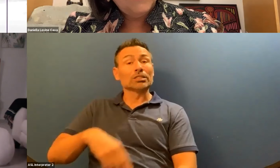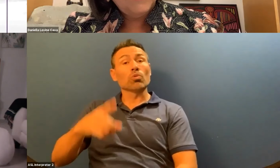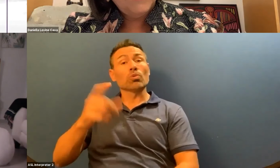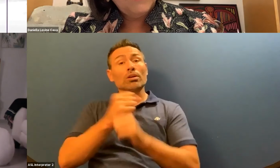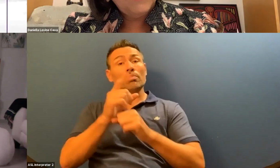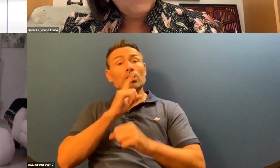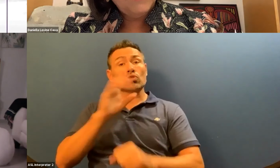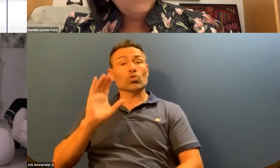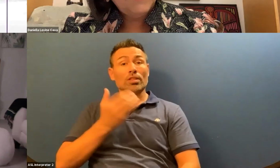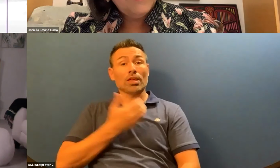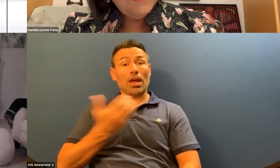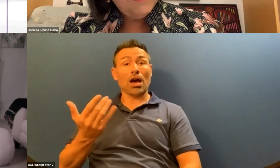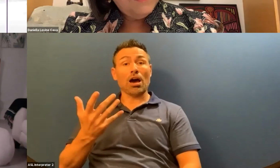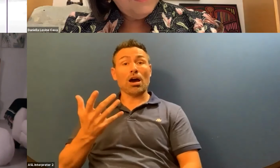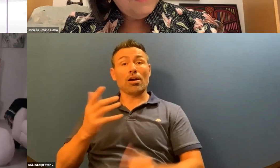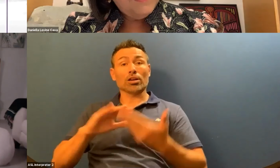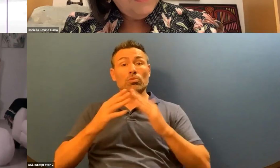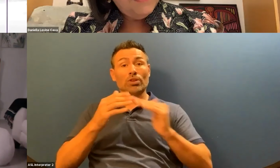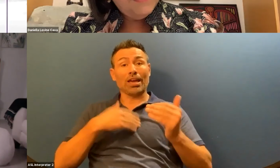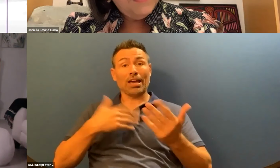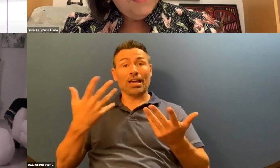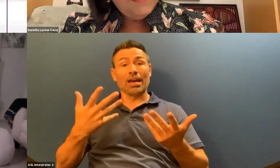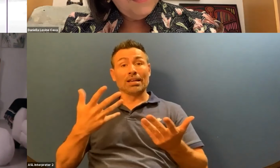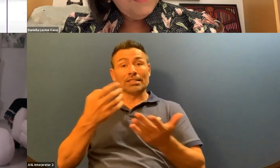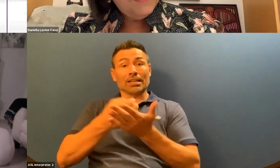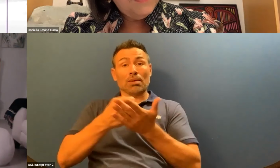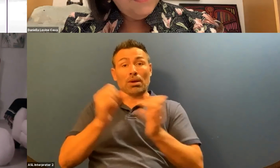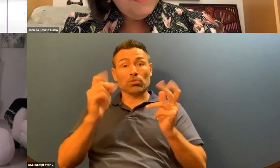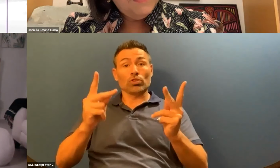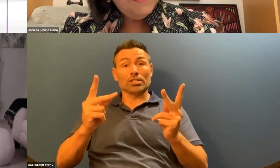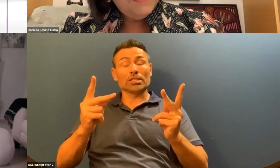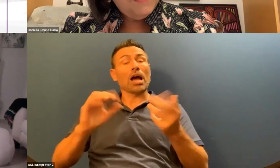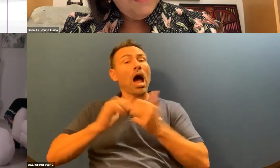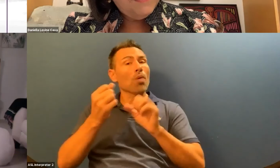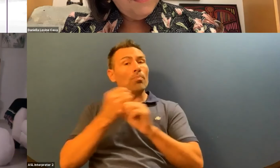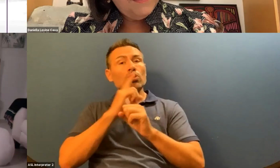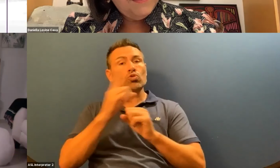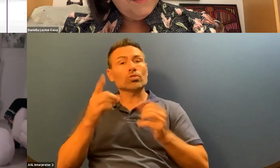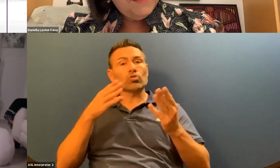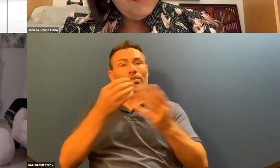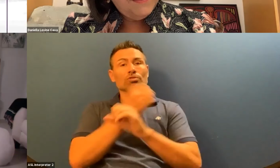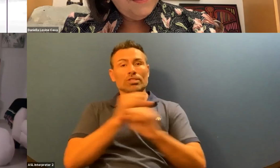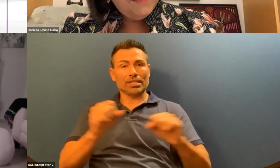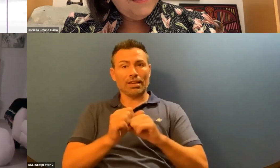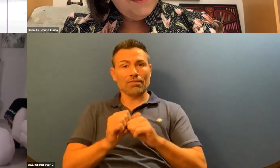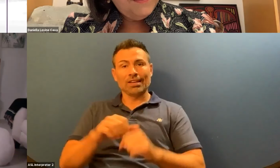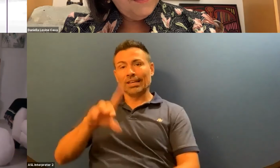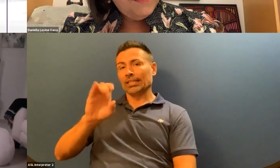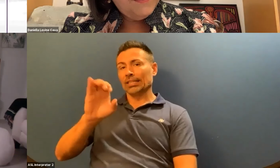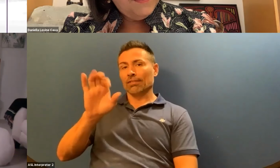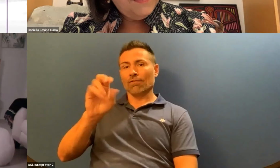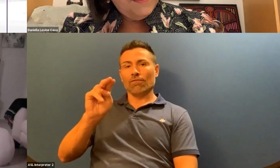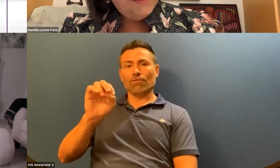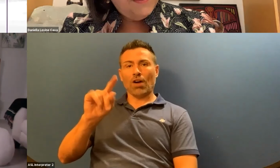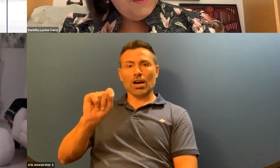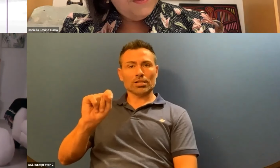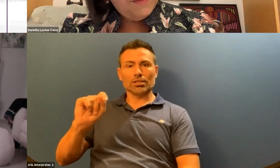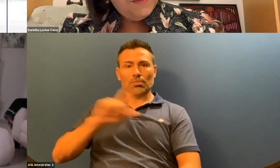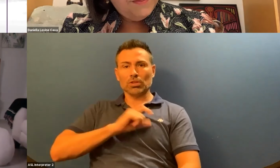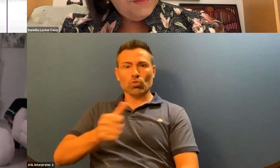opportunities by making sure we have safe streets. We're going to fund the core services, garbage, parks, water and